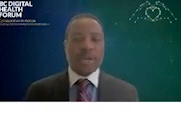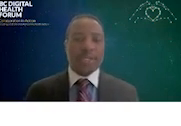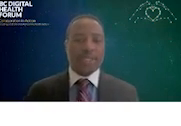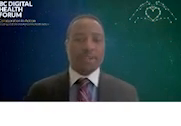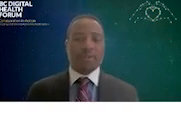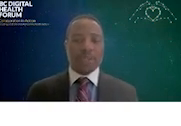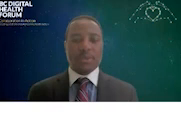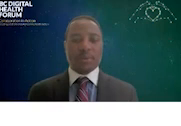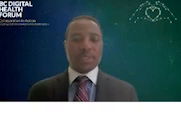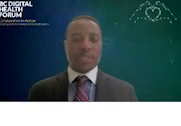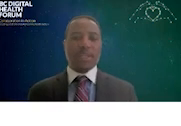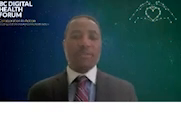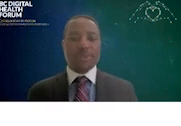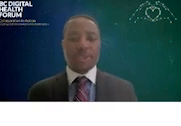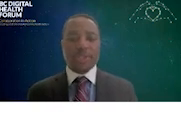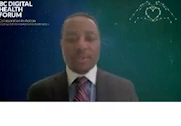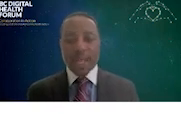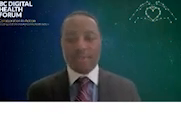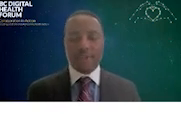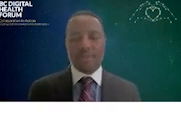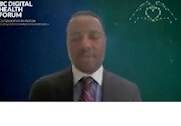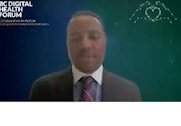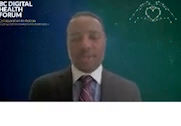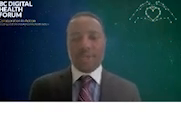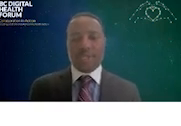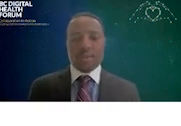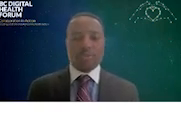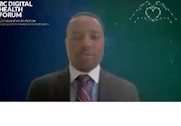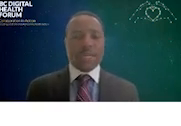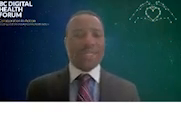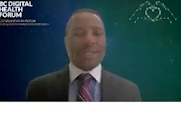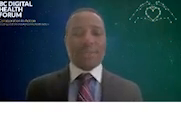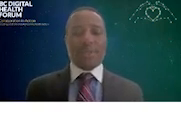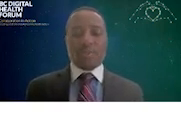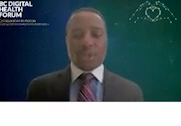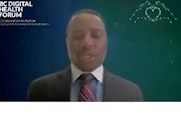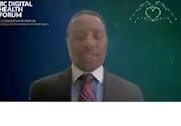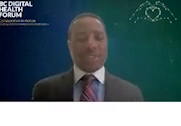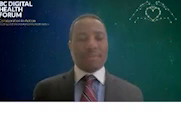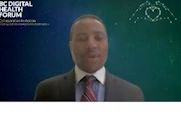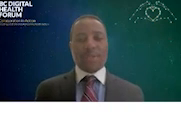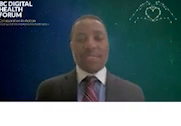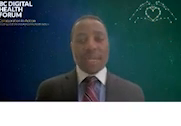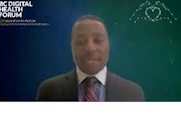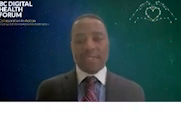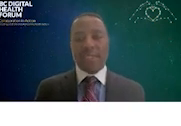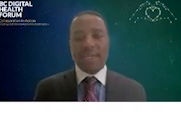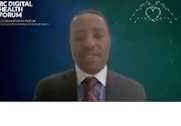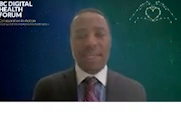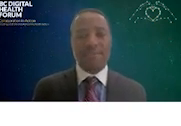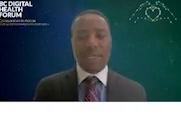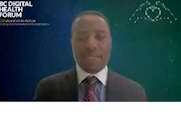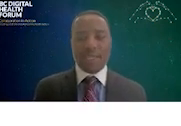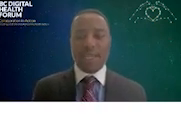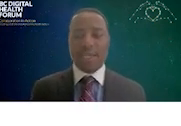547 providers that have updated their information on the platform. Number of providers accepting new patients, around 88,